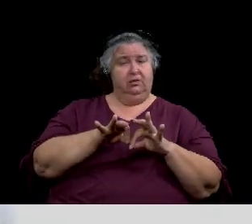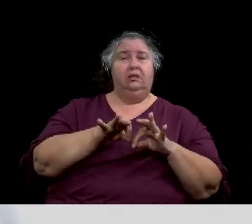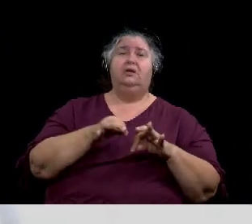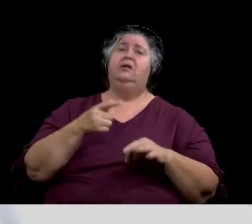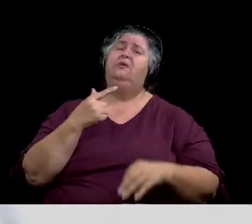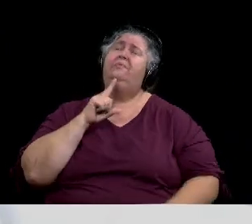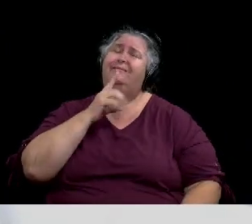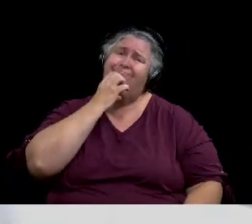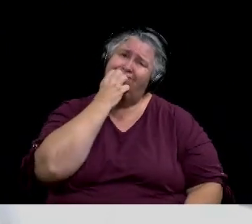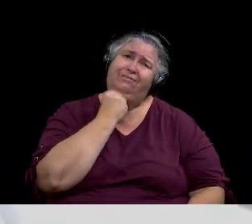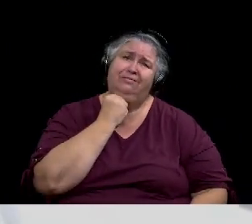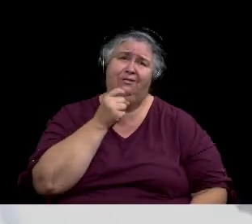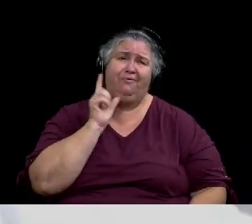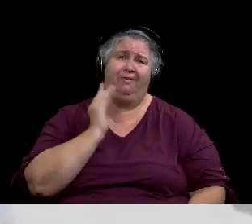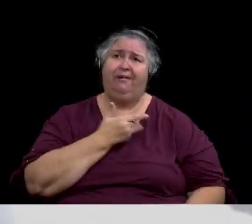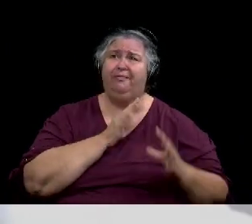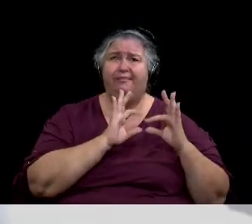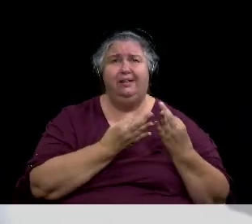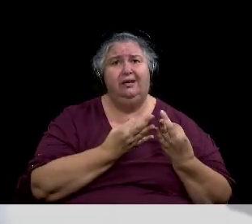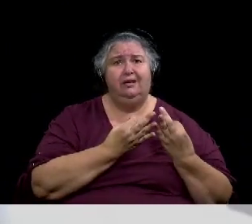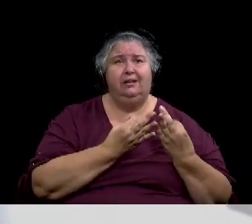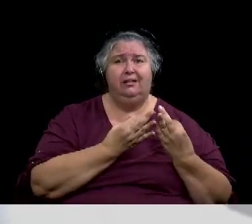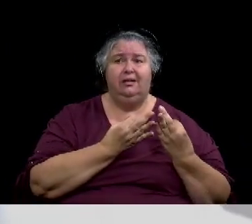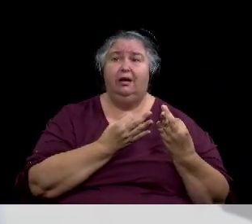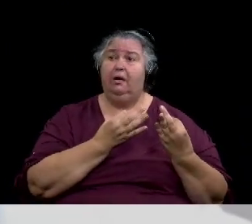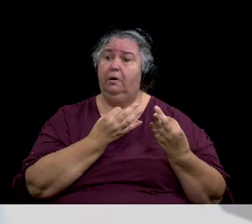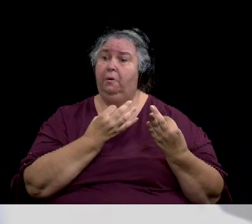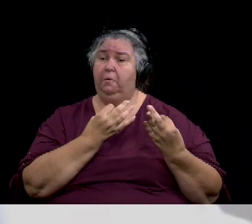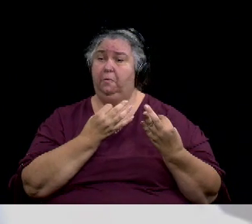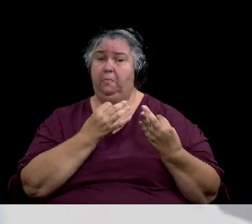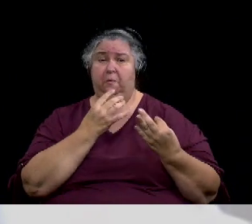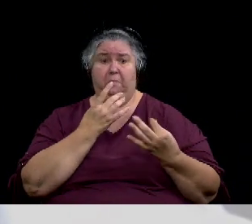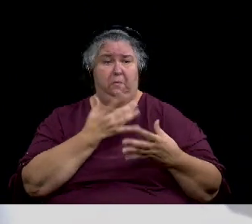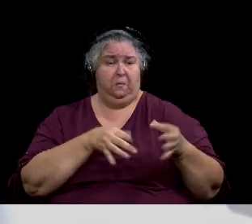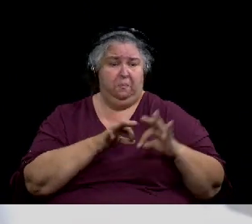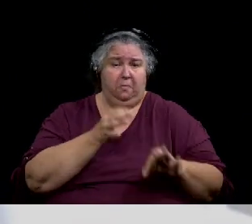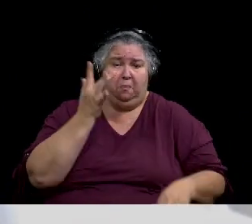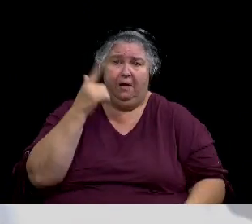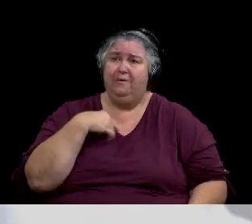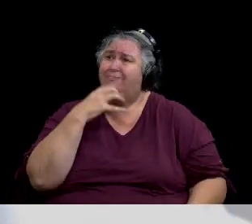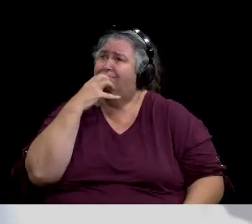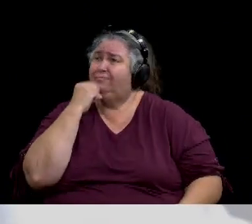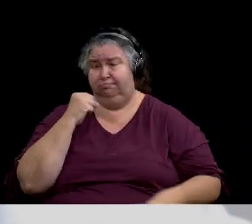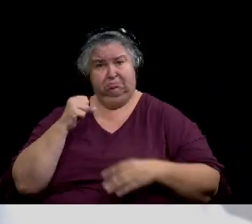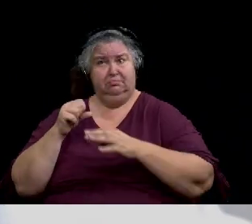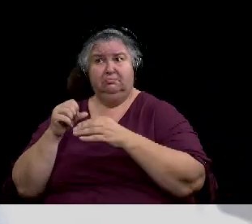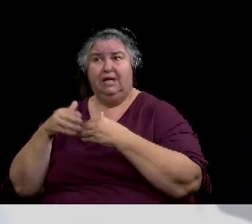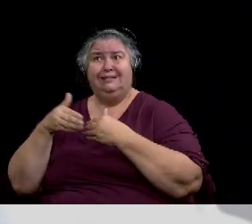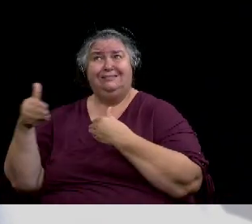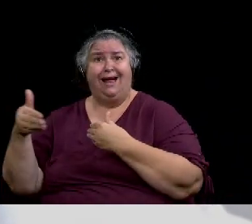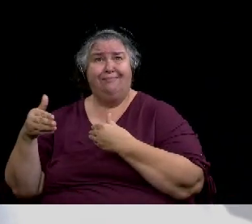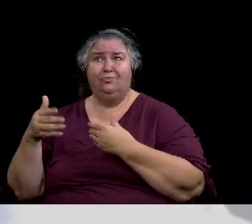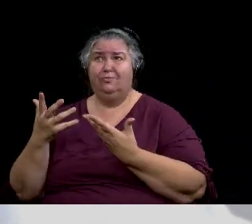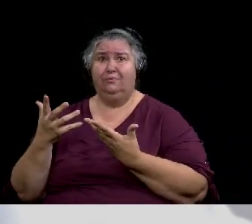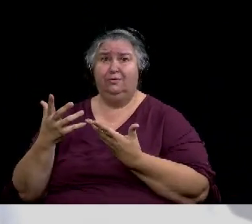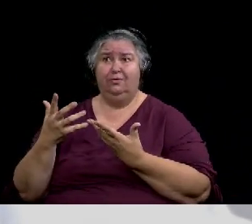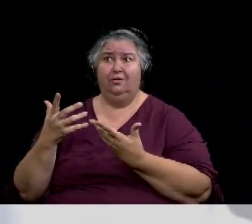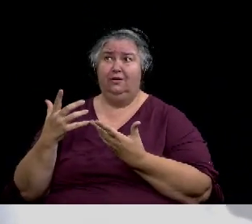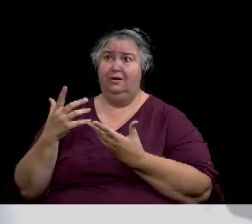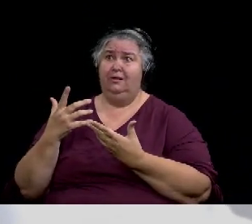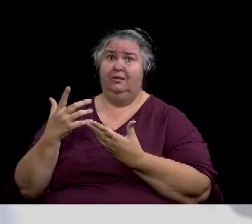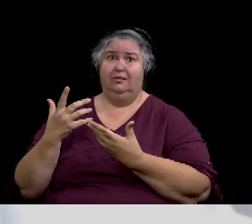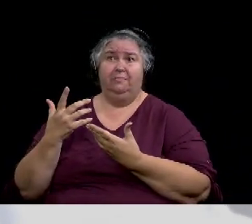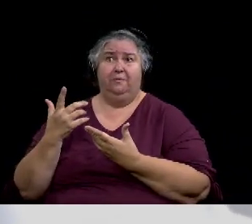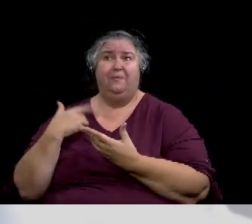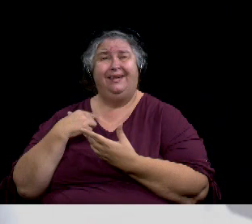care for our family. It's important because we care for our neighbors. It's important because